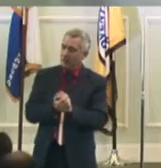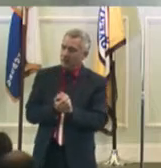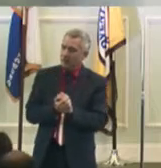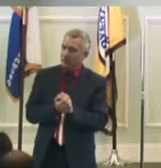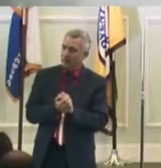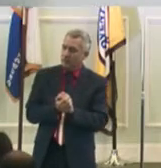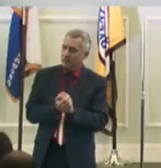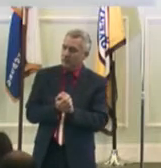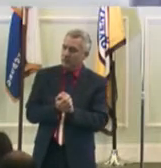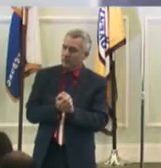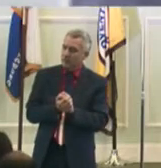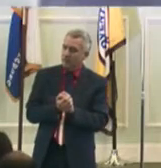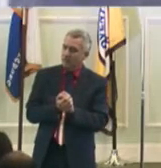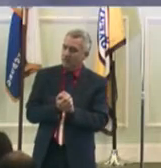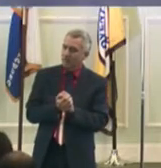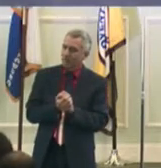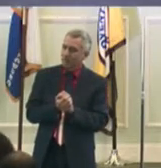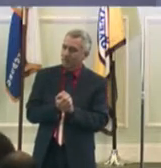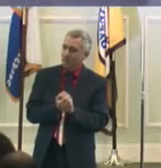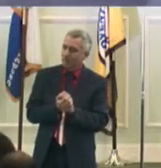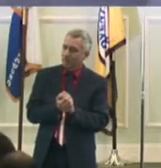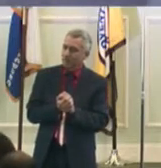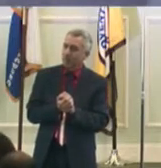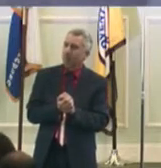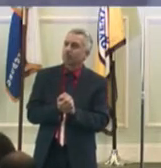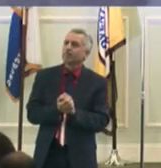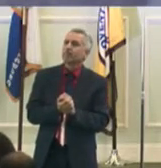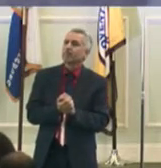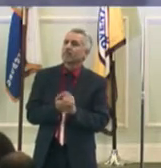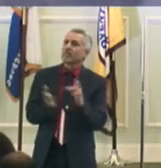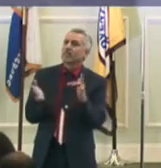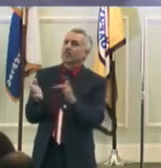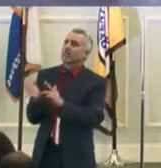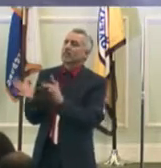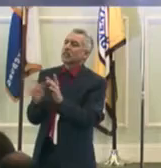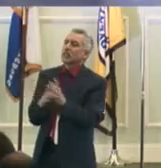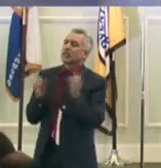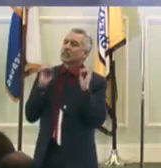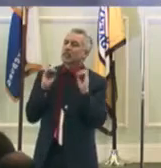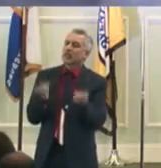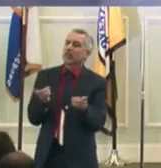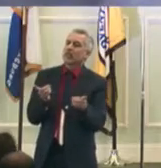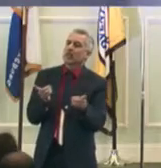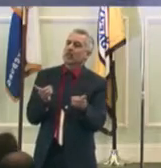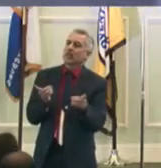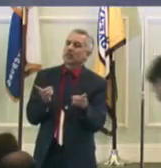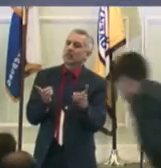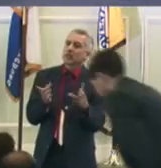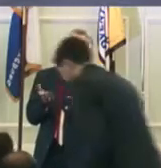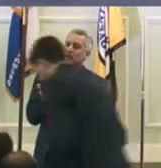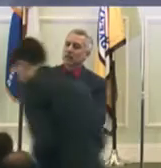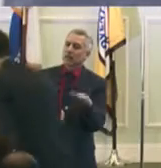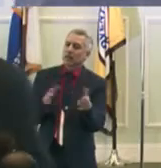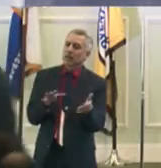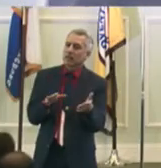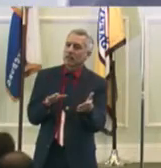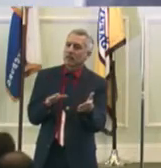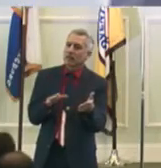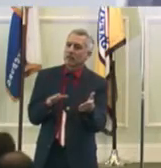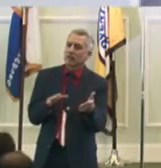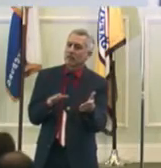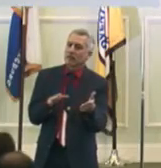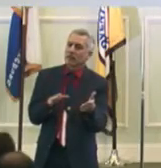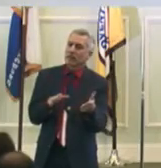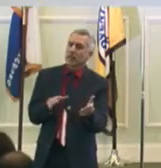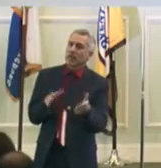that's what happens. He says, okay, we're going to do that. Jesus decides to go that route. He says, I'll do it. He comes down. The plan